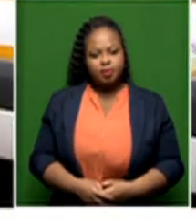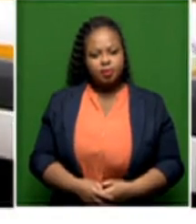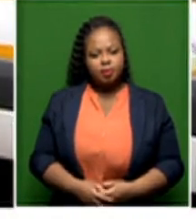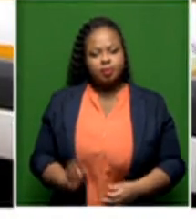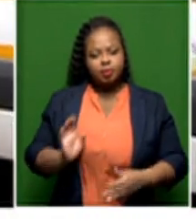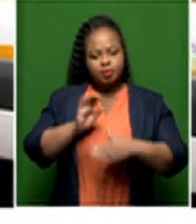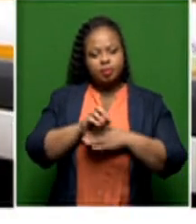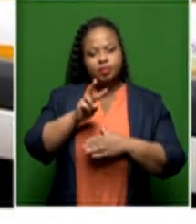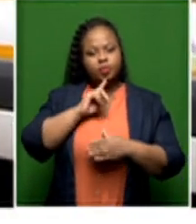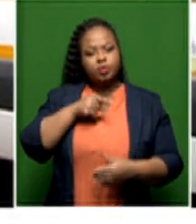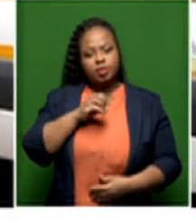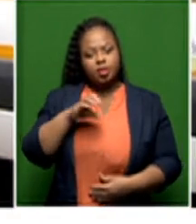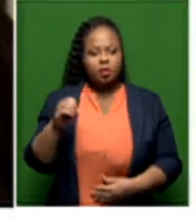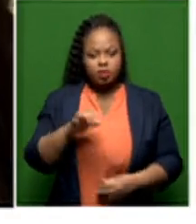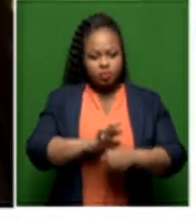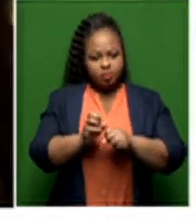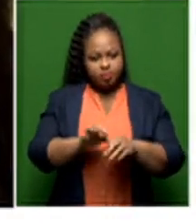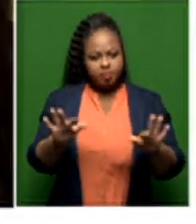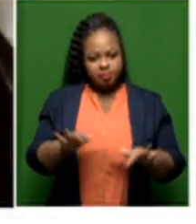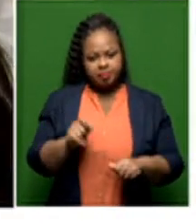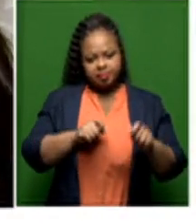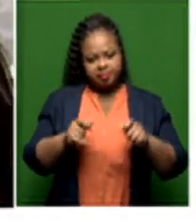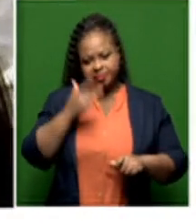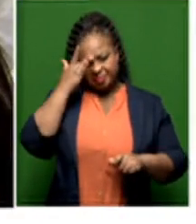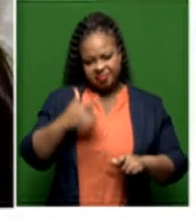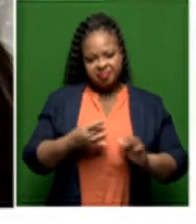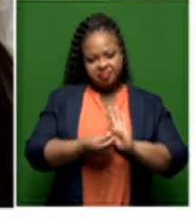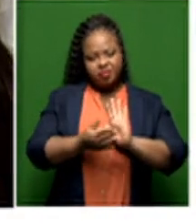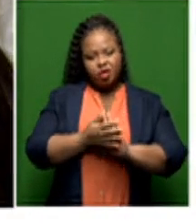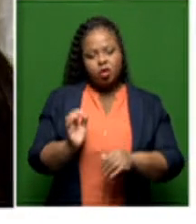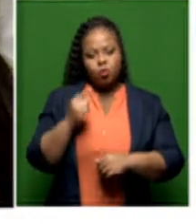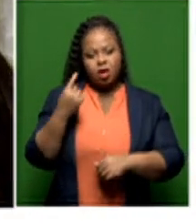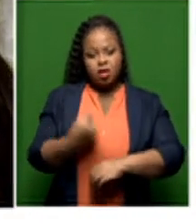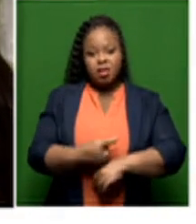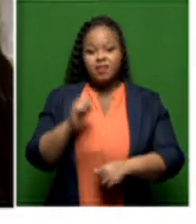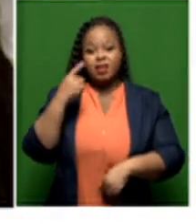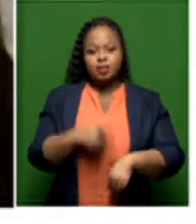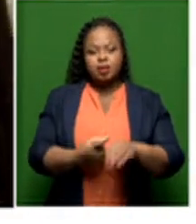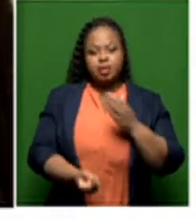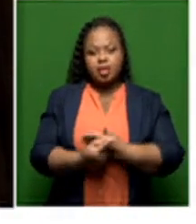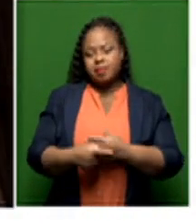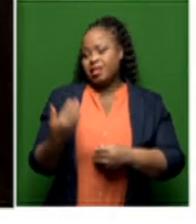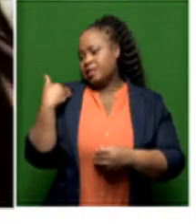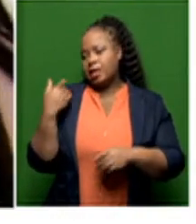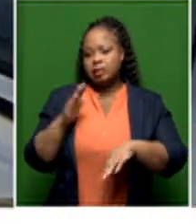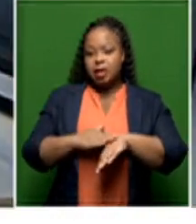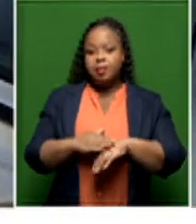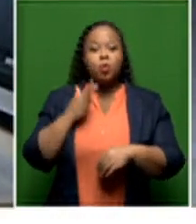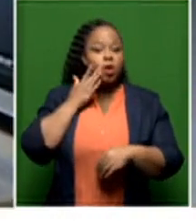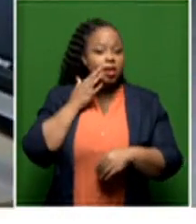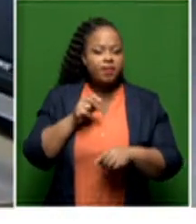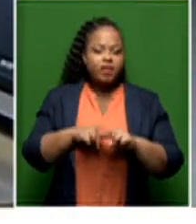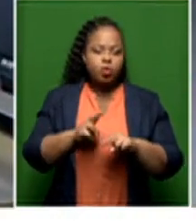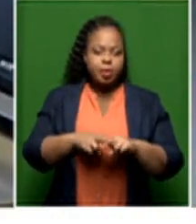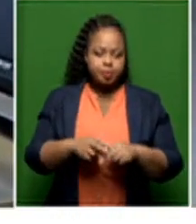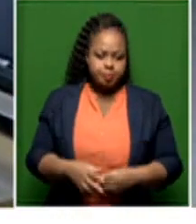More than 2,000 new COVID-19 cases have been recorded in a single day, and it's the first time that figure has breached this mark